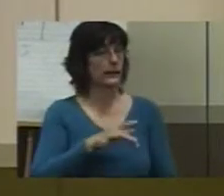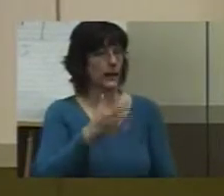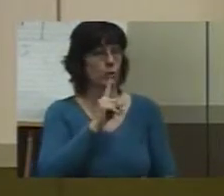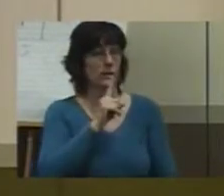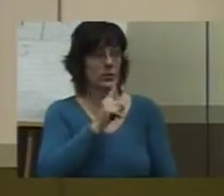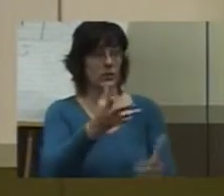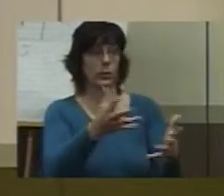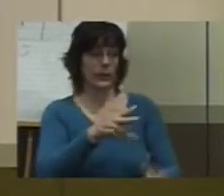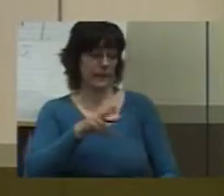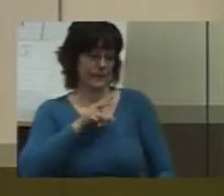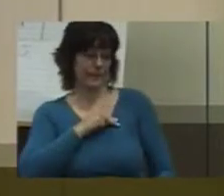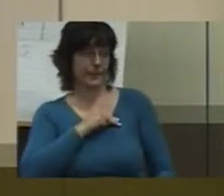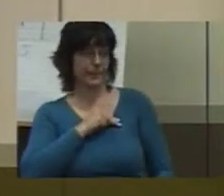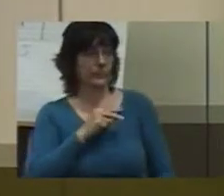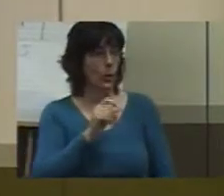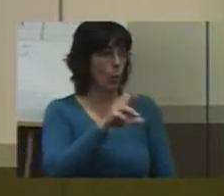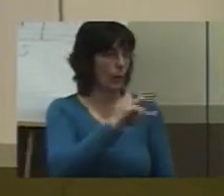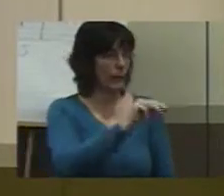M&M.